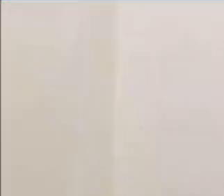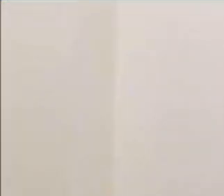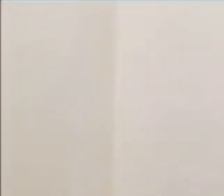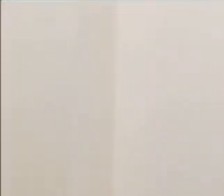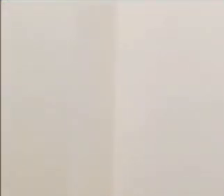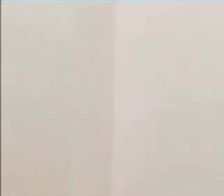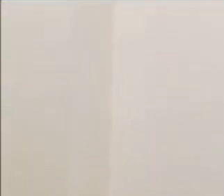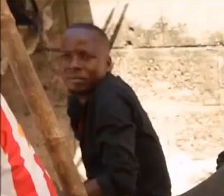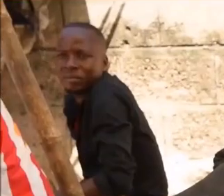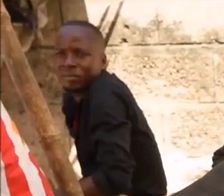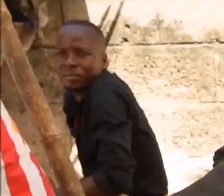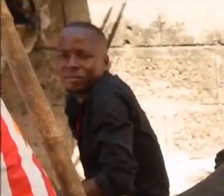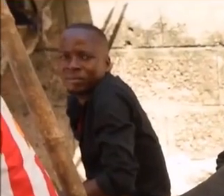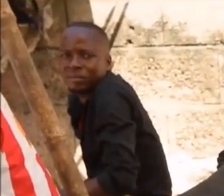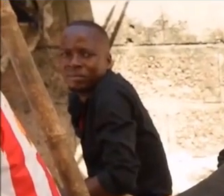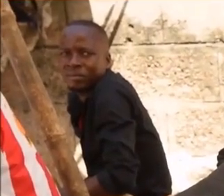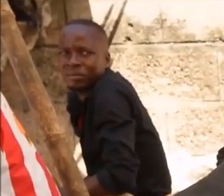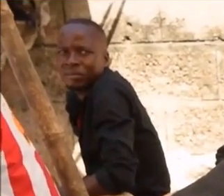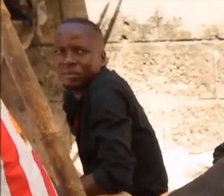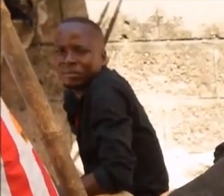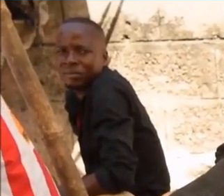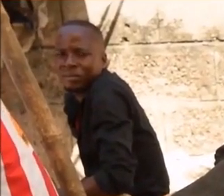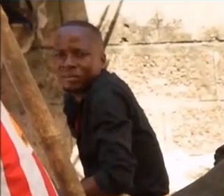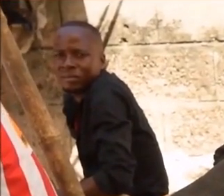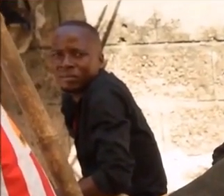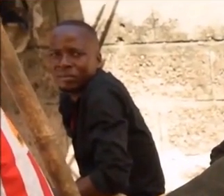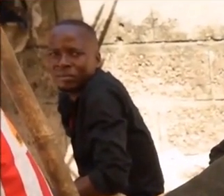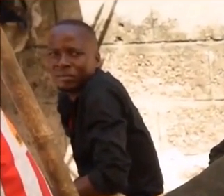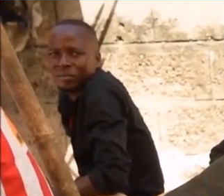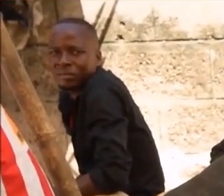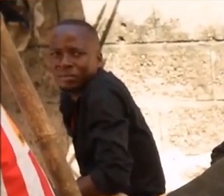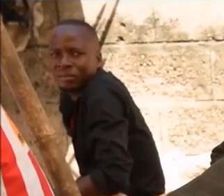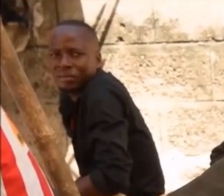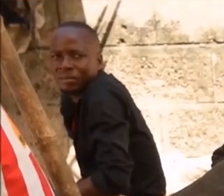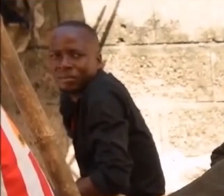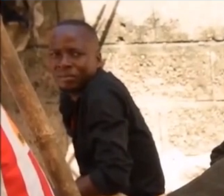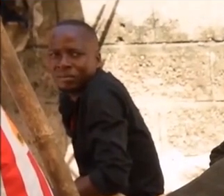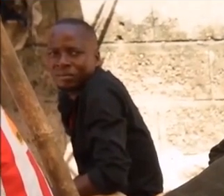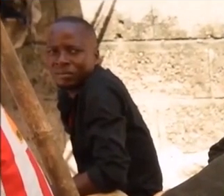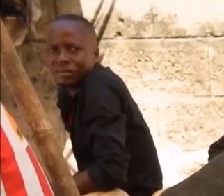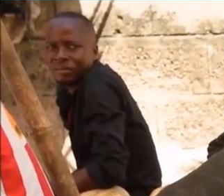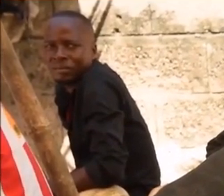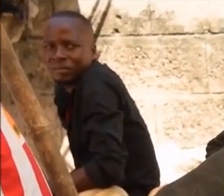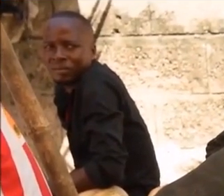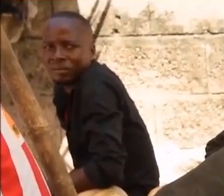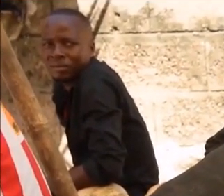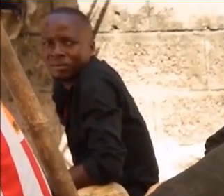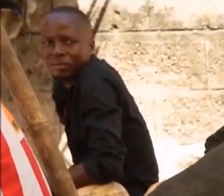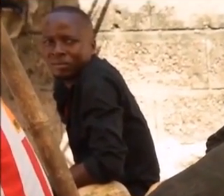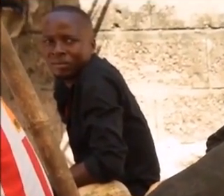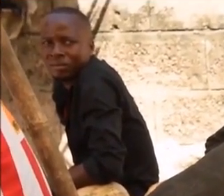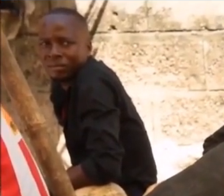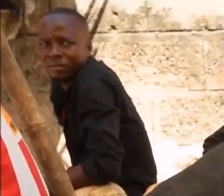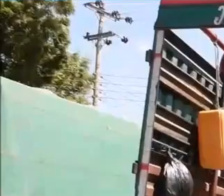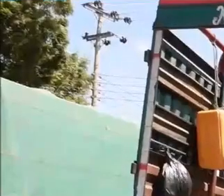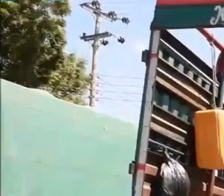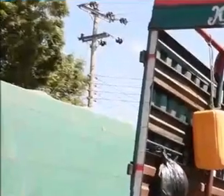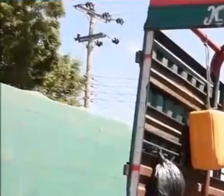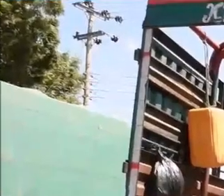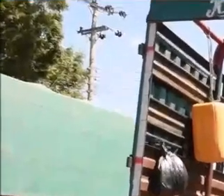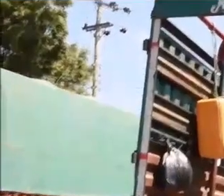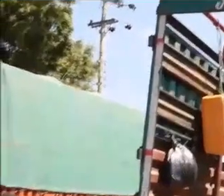public health messages. Pia na mtazamo kwa sababu kwa vile wamesifiwa sana, inawezekana sasa zile